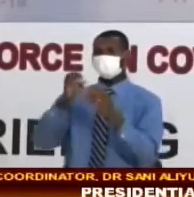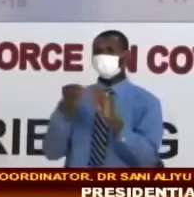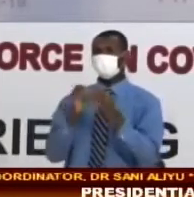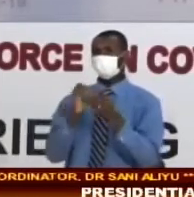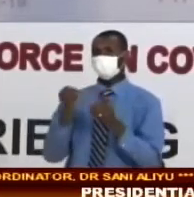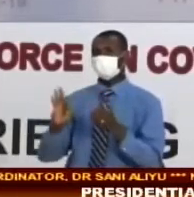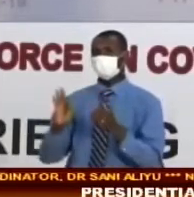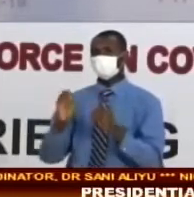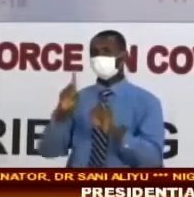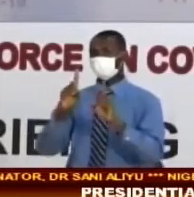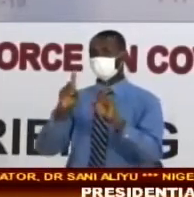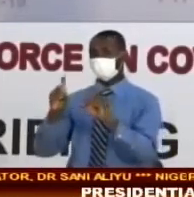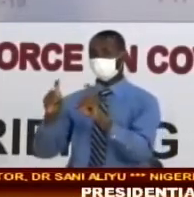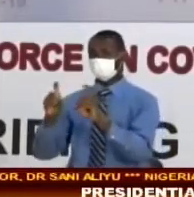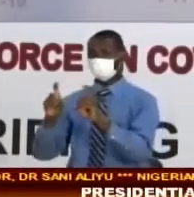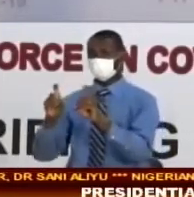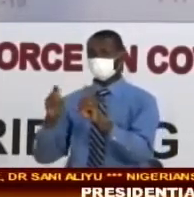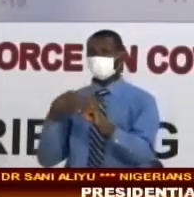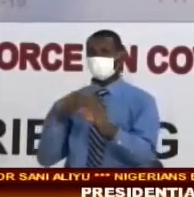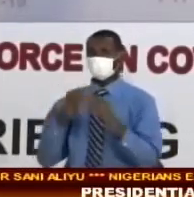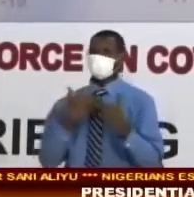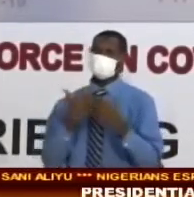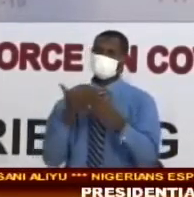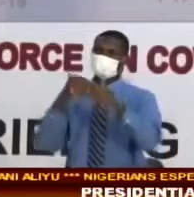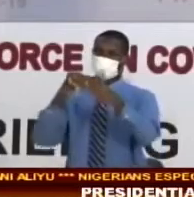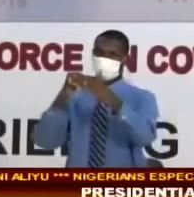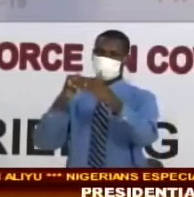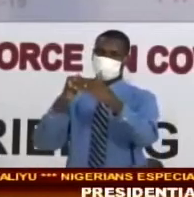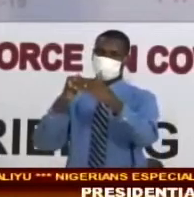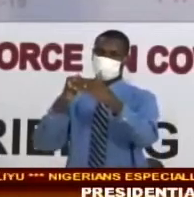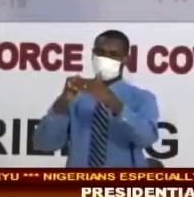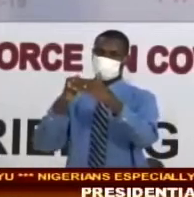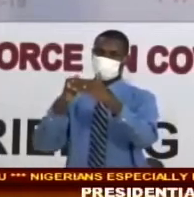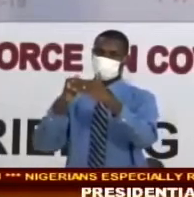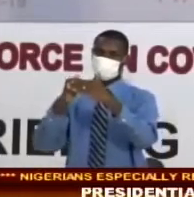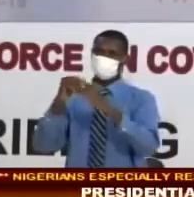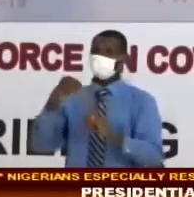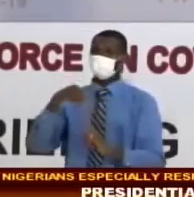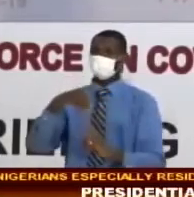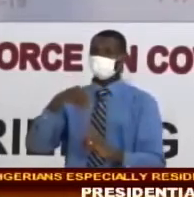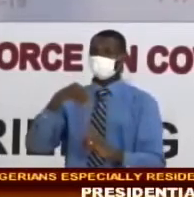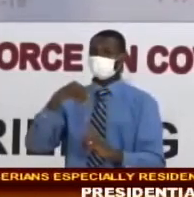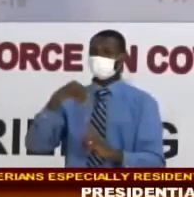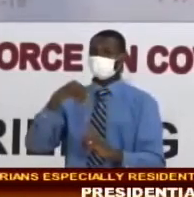we have at this point in time is the fact that